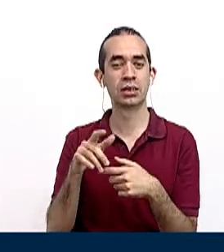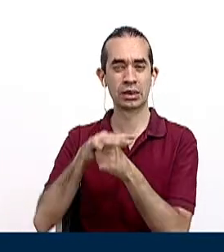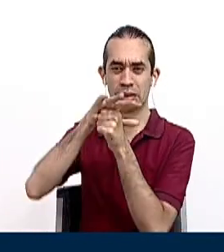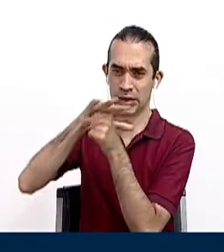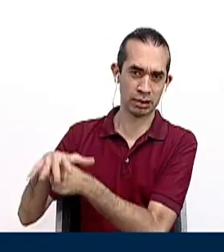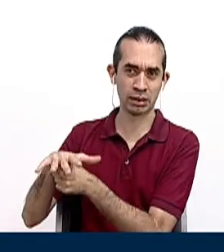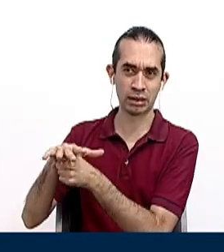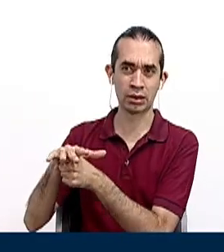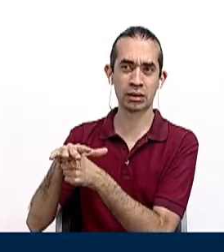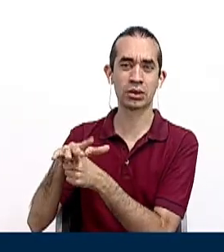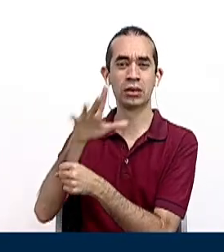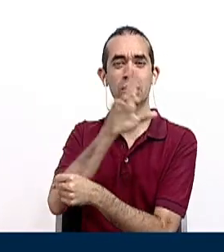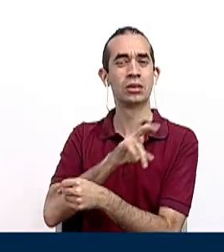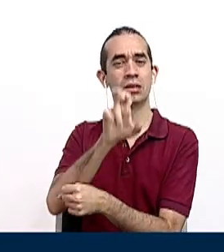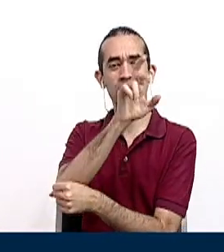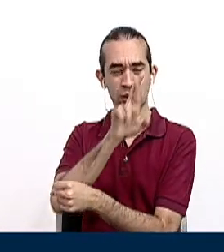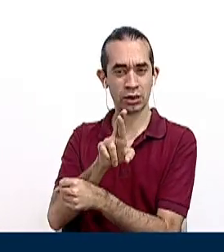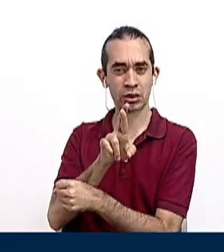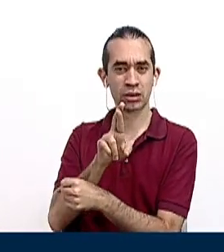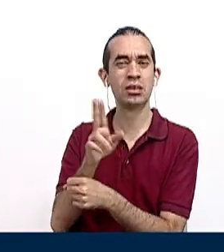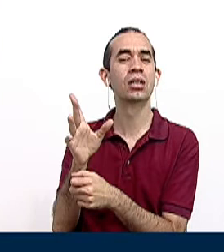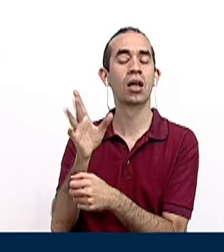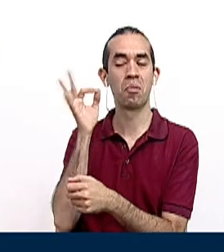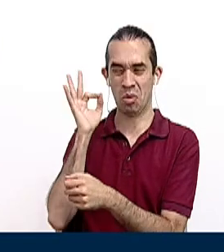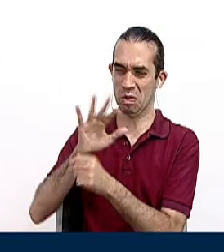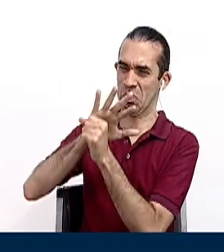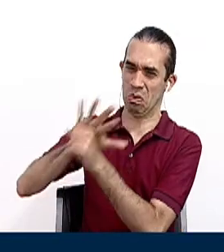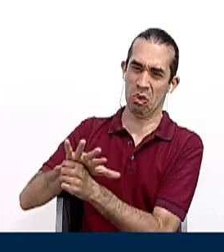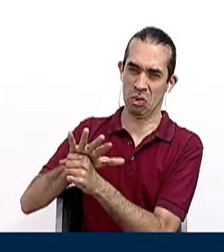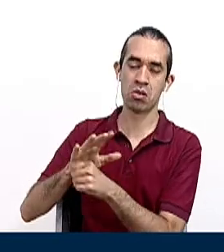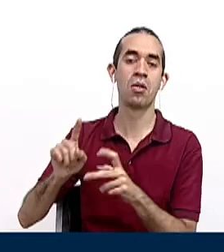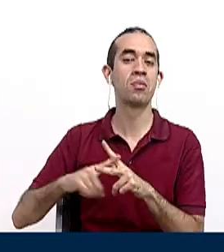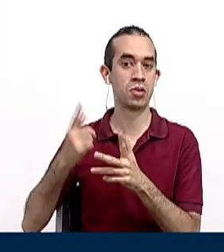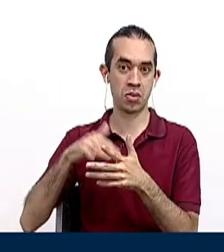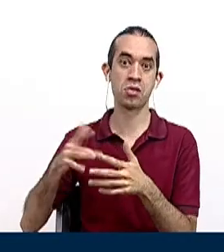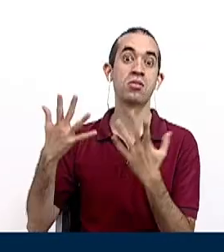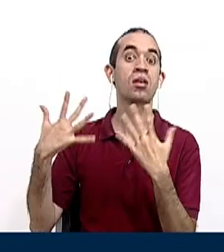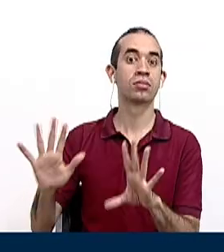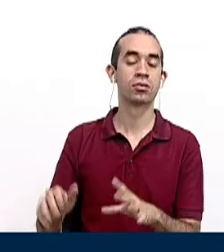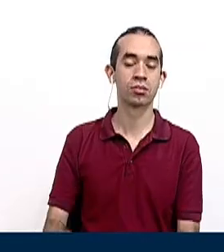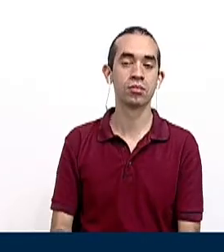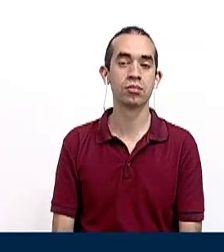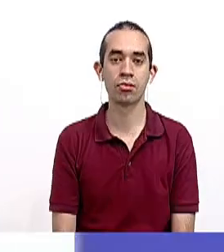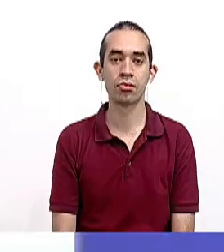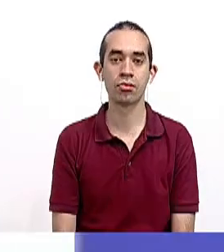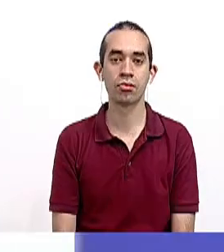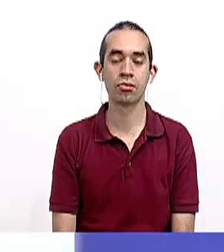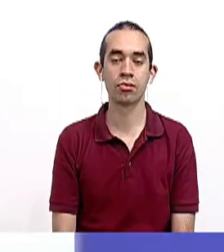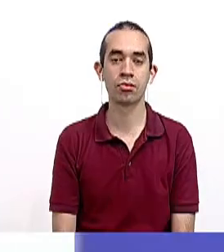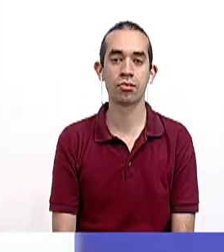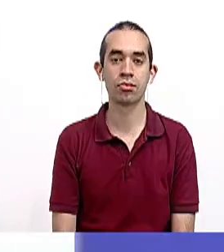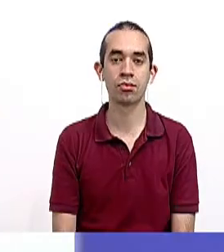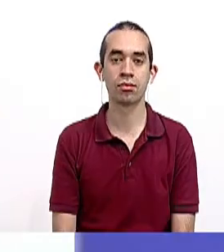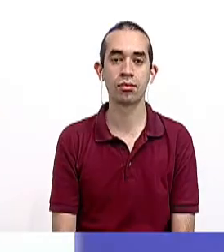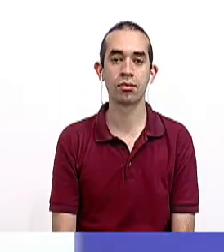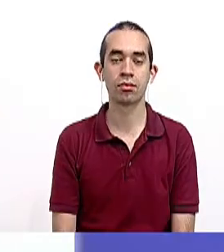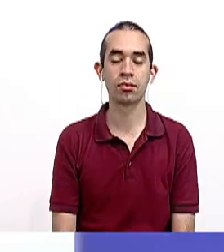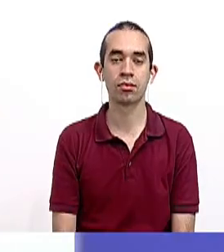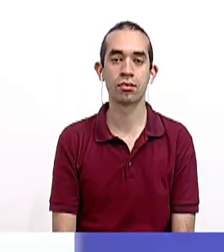University of Costa Rica when she started studying. So, all